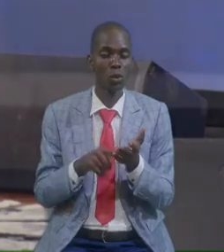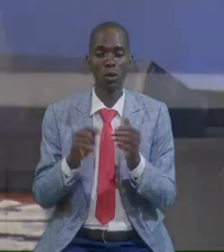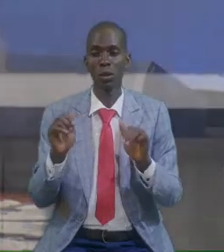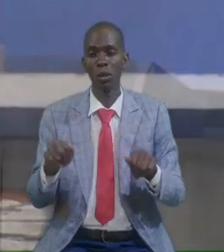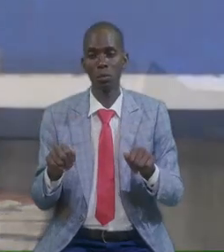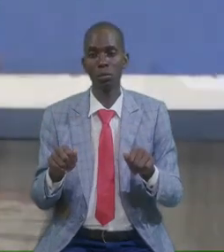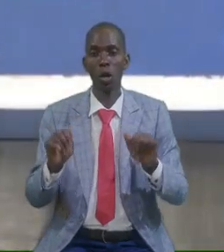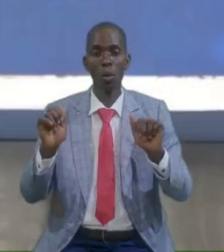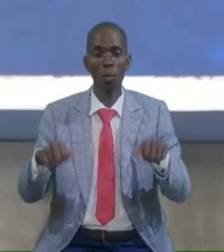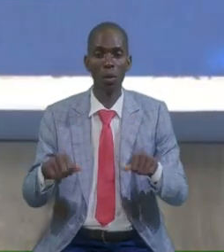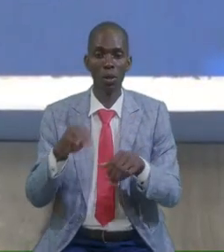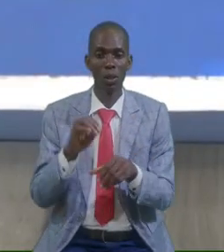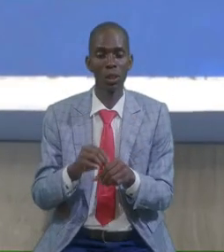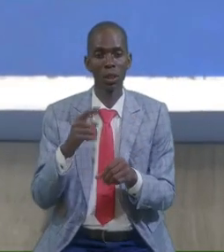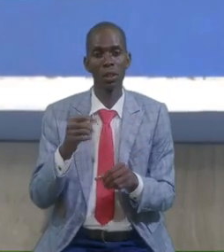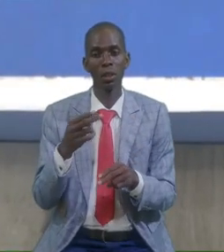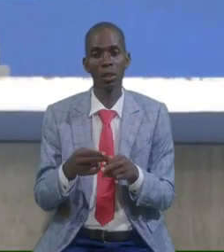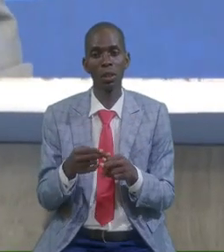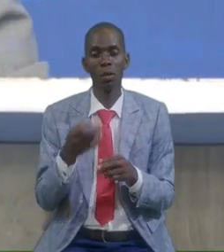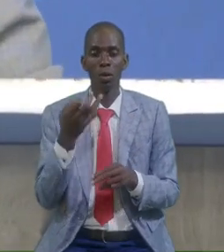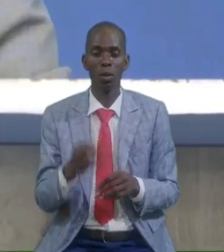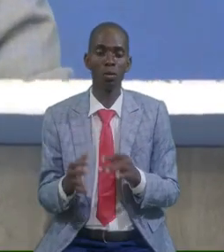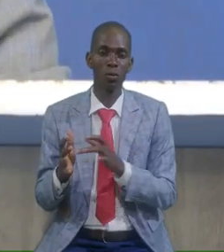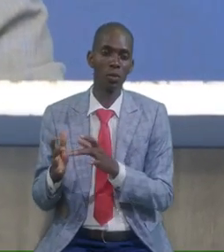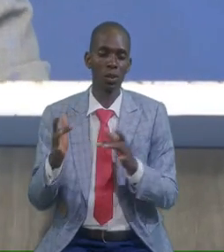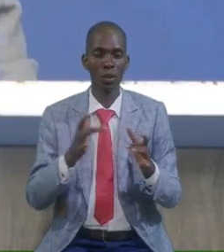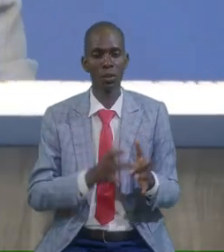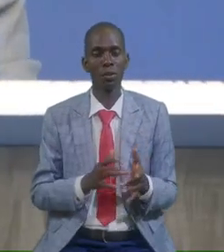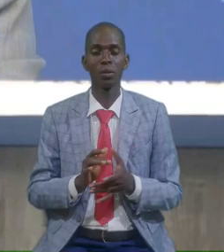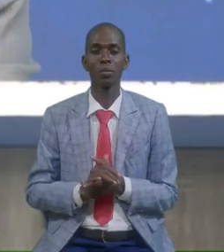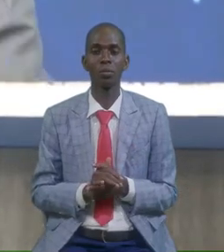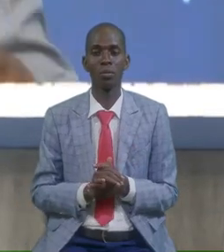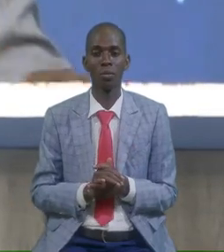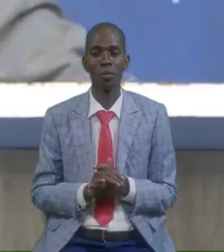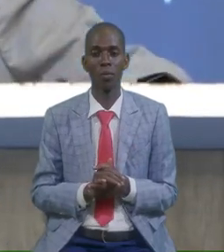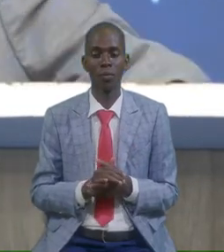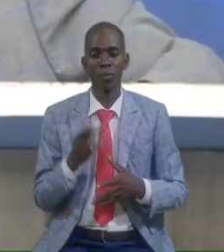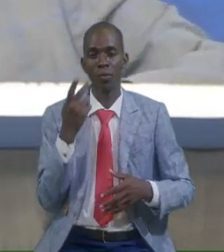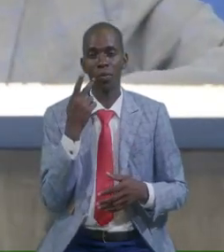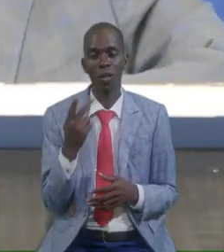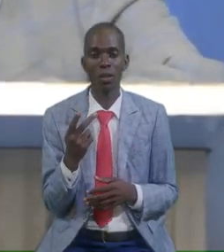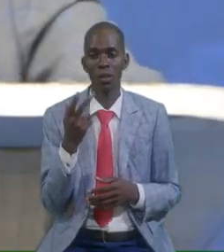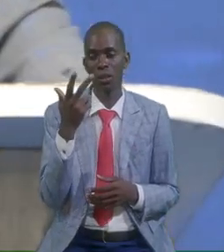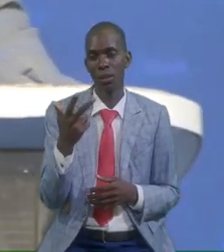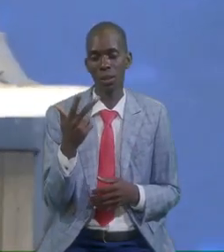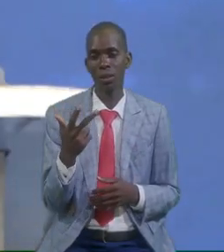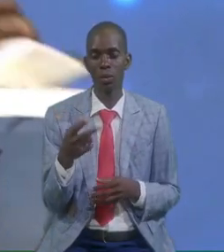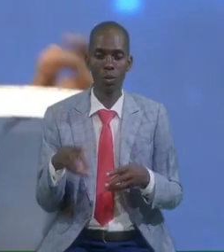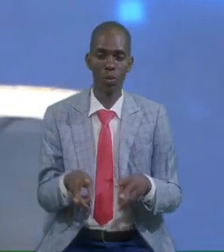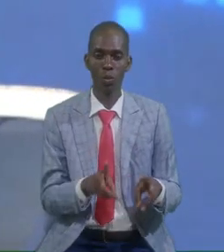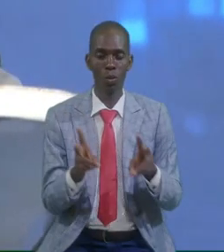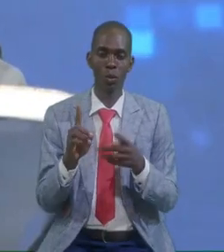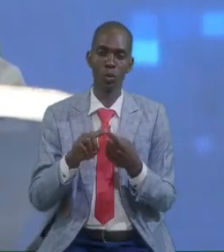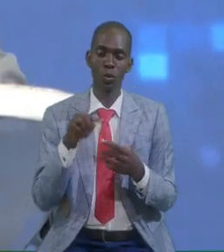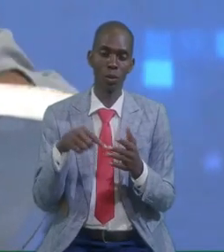possibilities in the name of Jesus. We're looking at three perspectives of this.